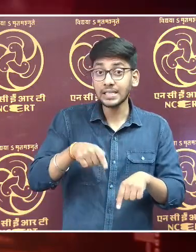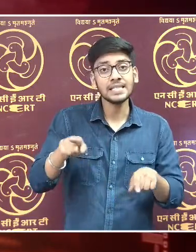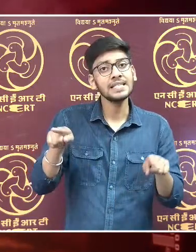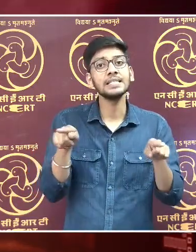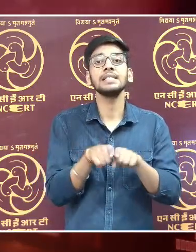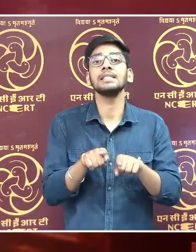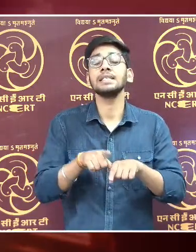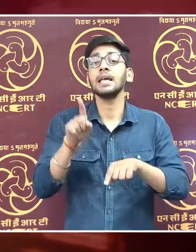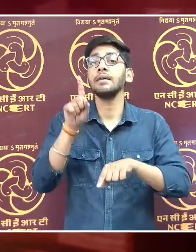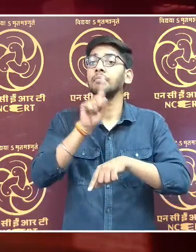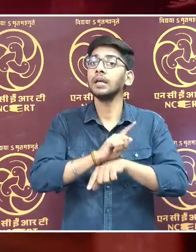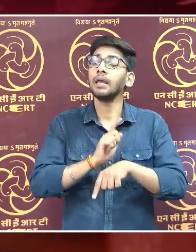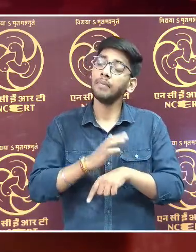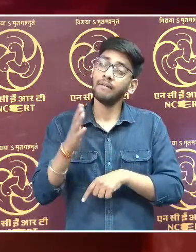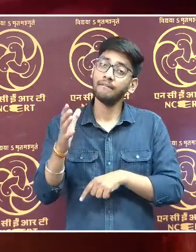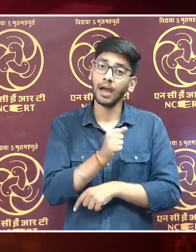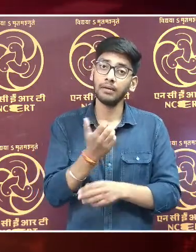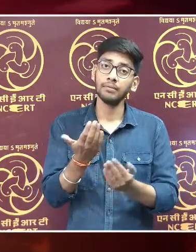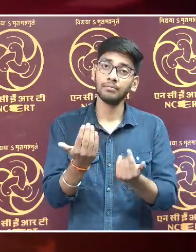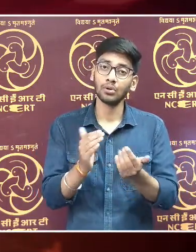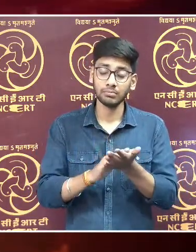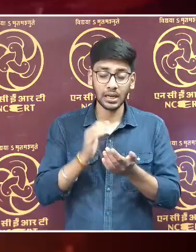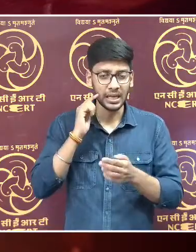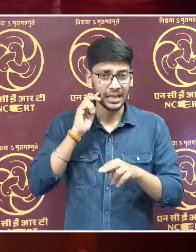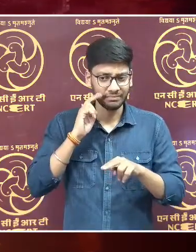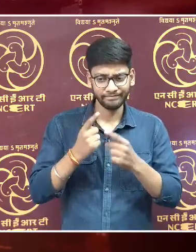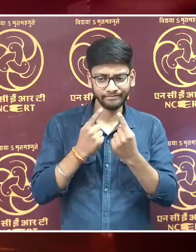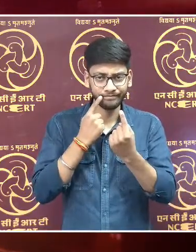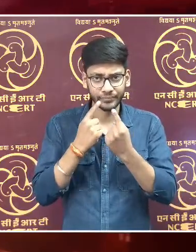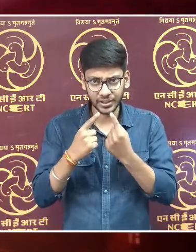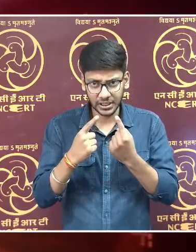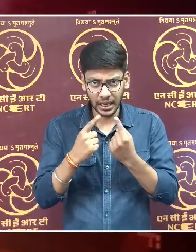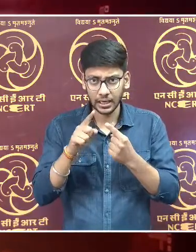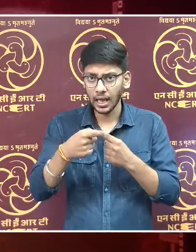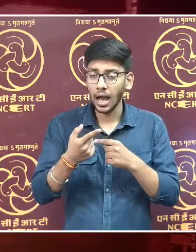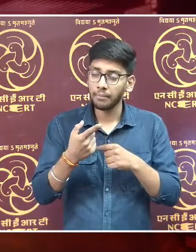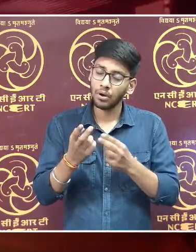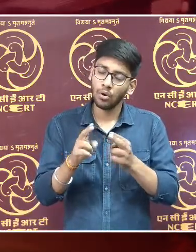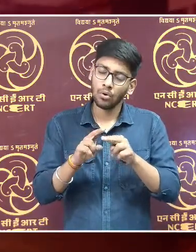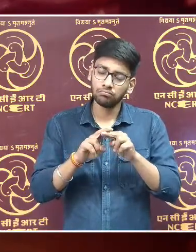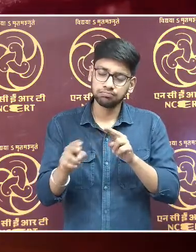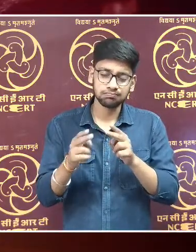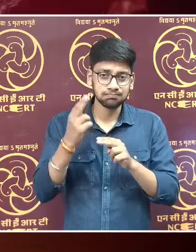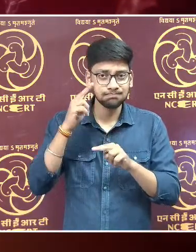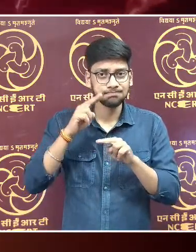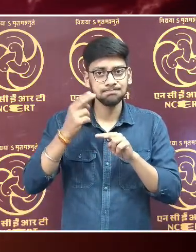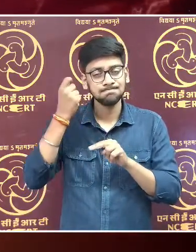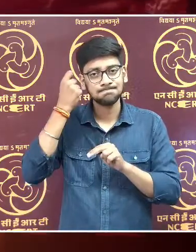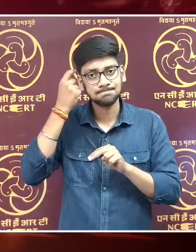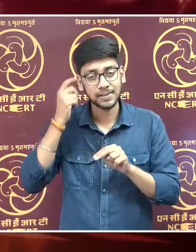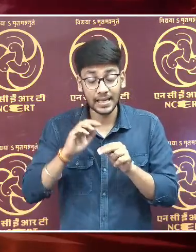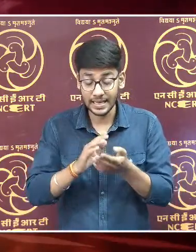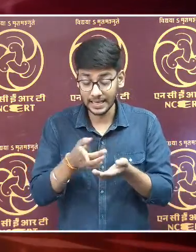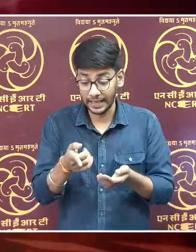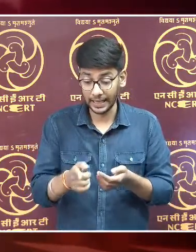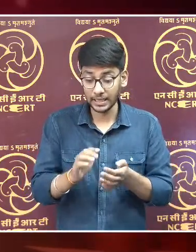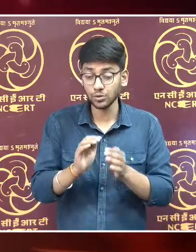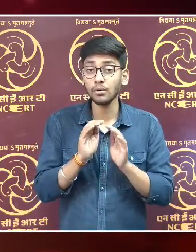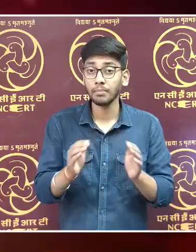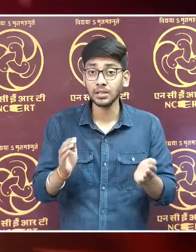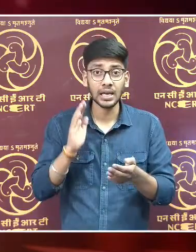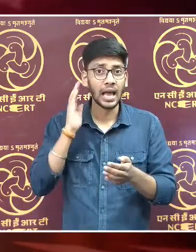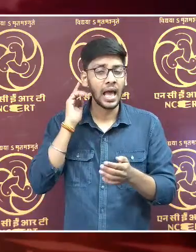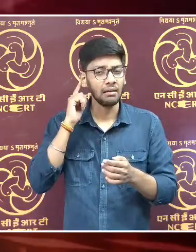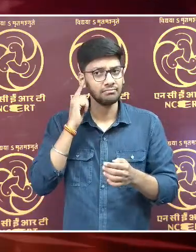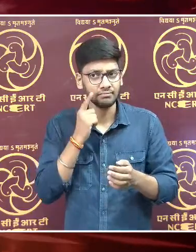we have various tests to check, and then we will be able to identify whether this child is having a hearing loss